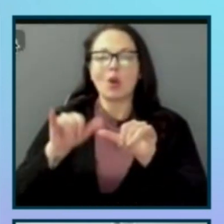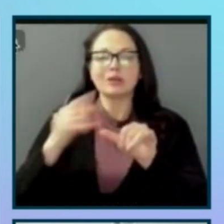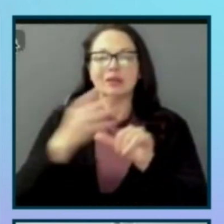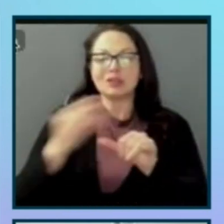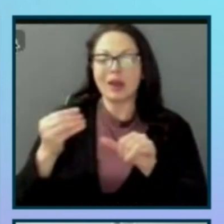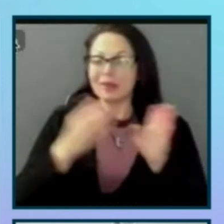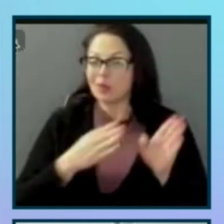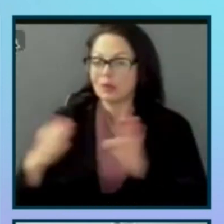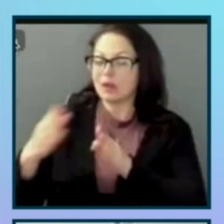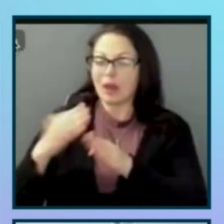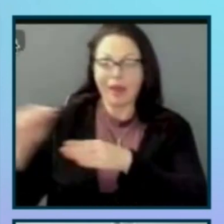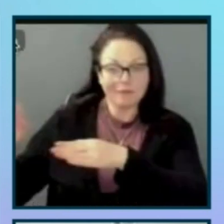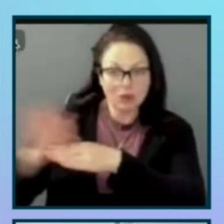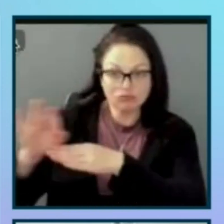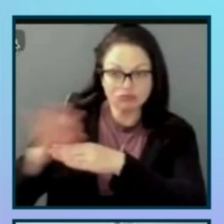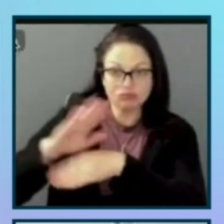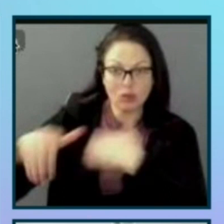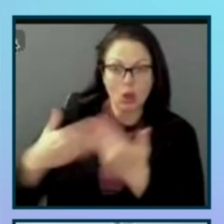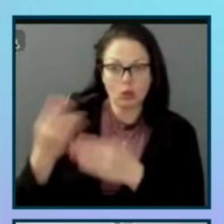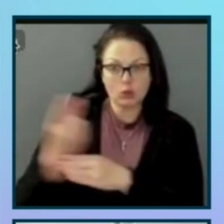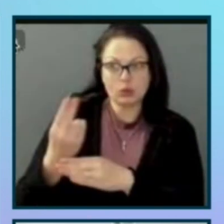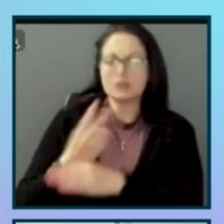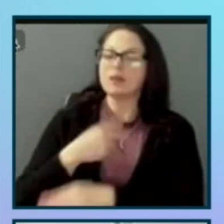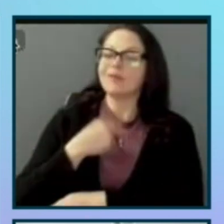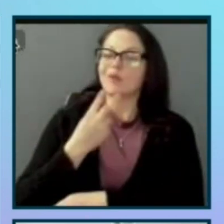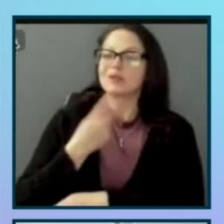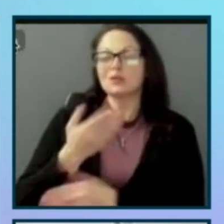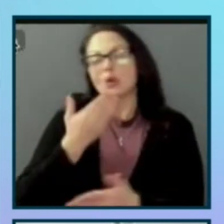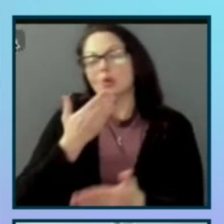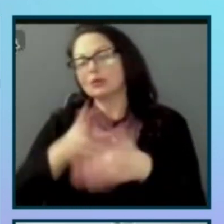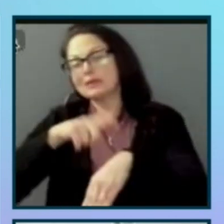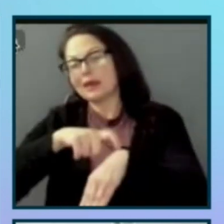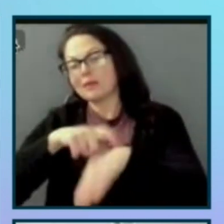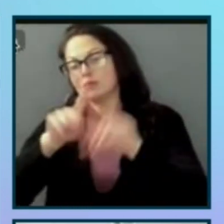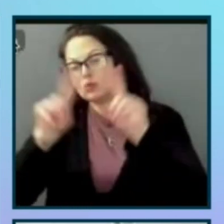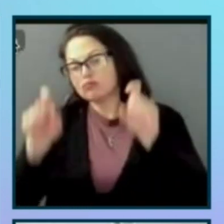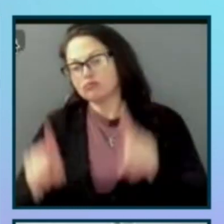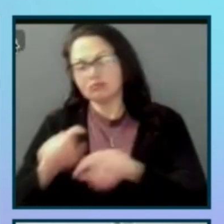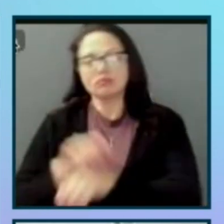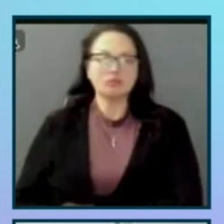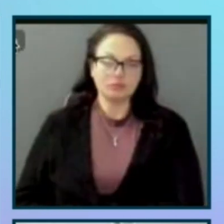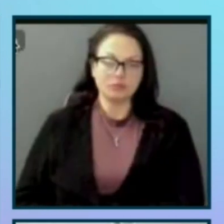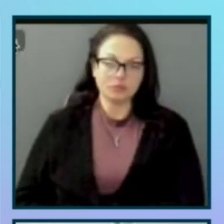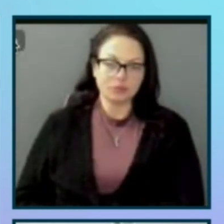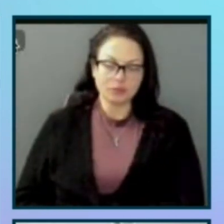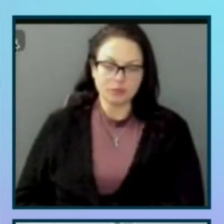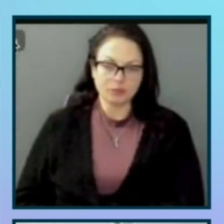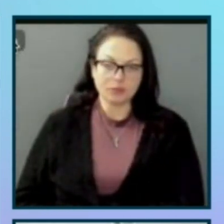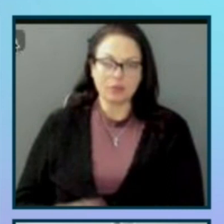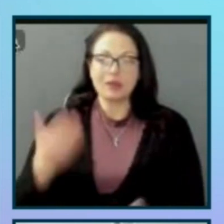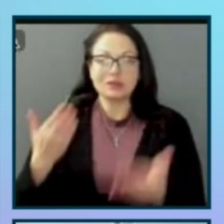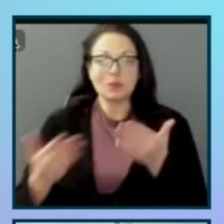the functionality of a website all using our voices. So we could have, participants who are screen